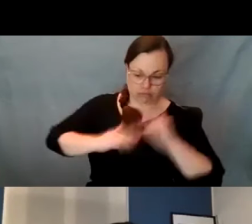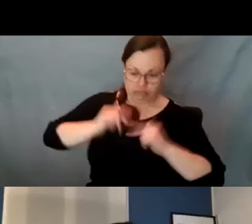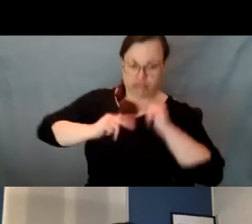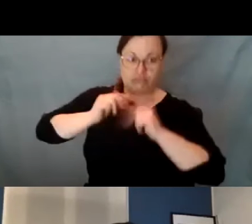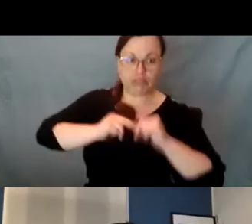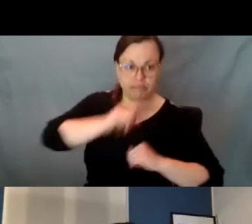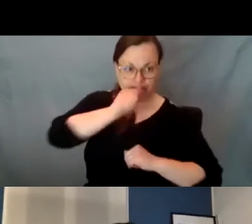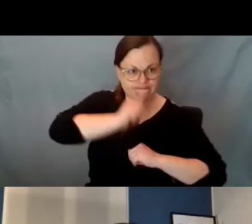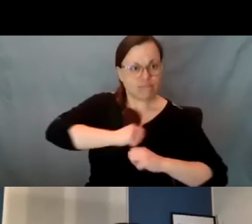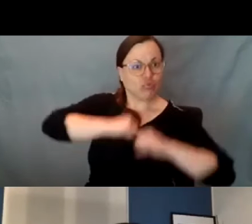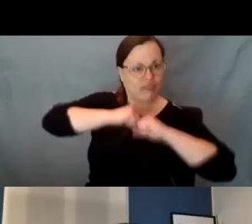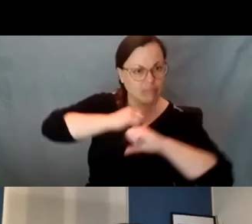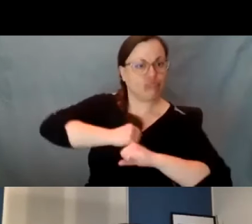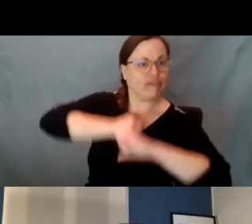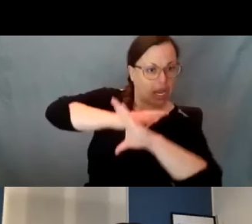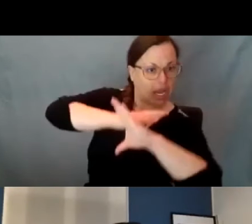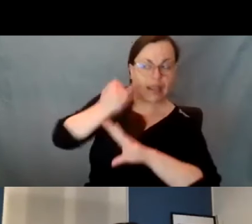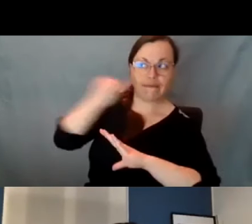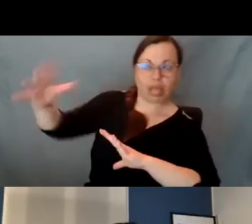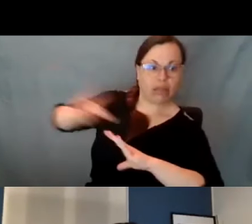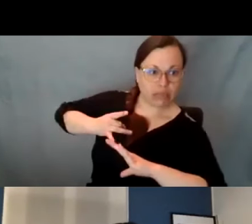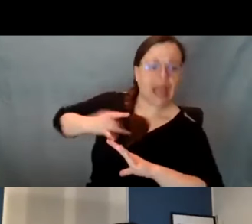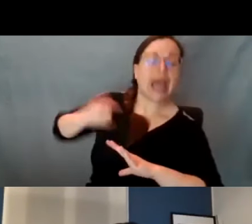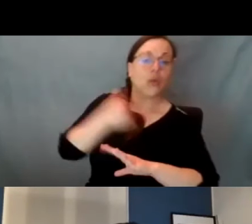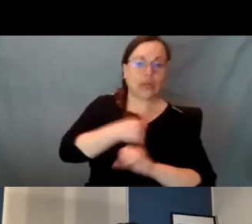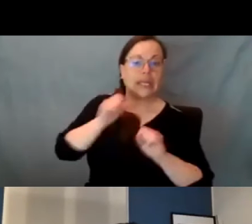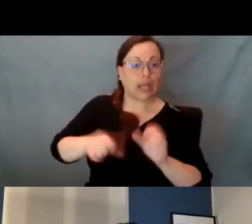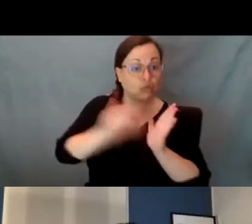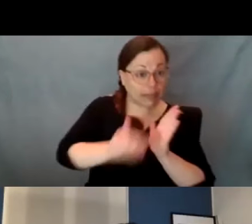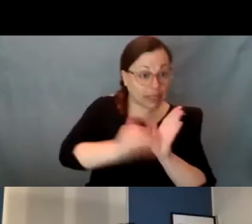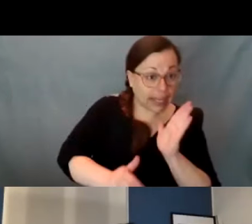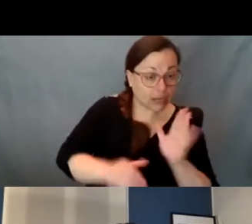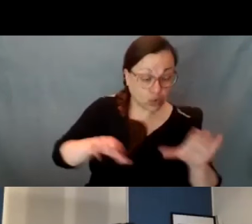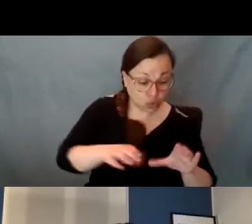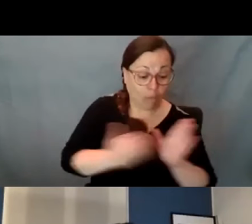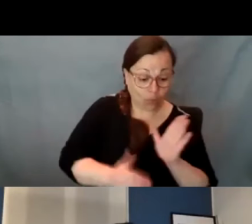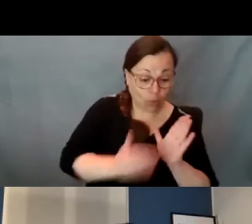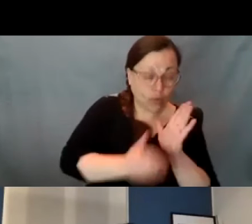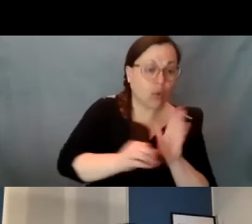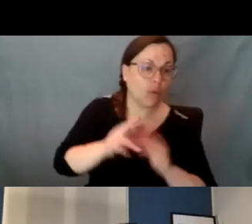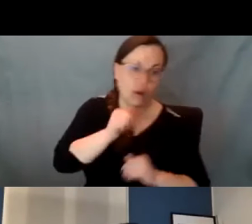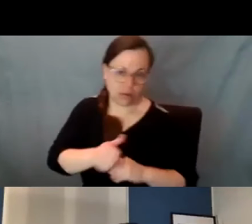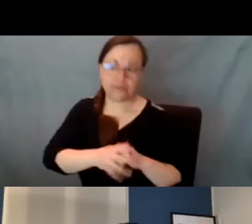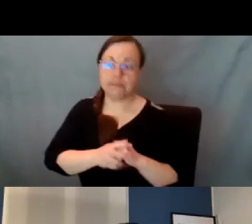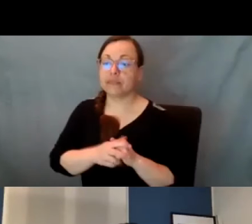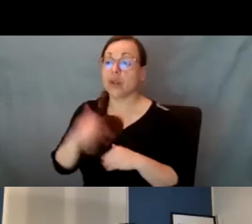these vaccines can be replicating or not replicating. We also have the